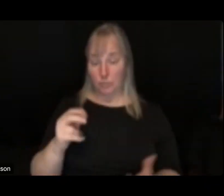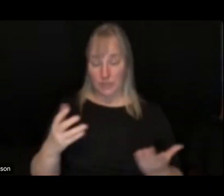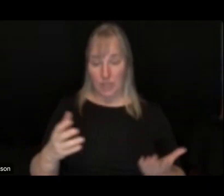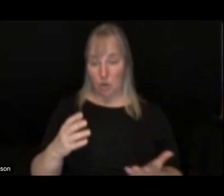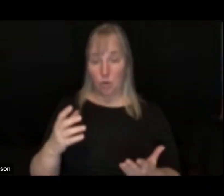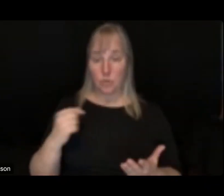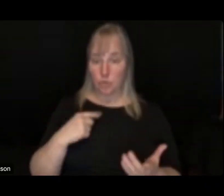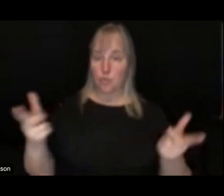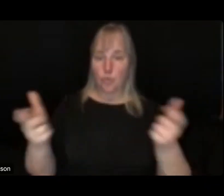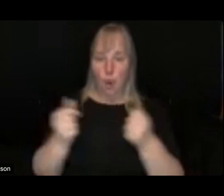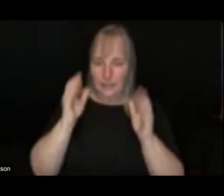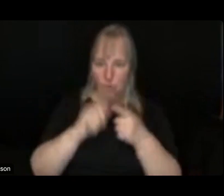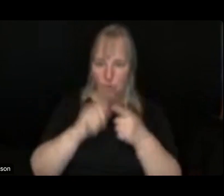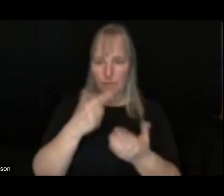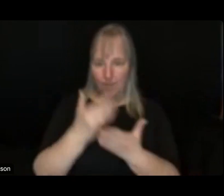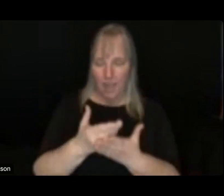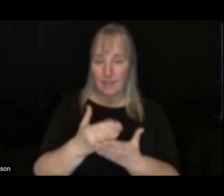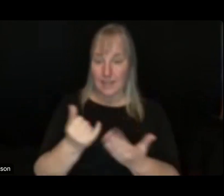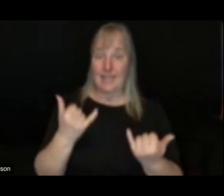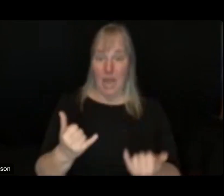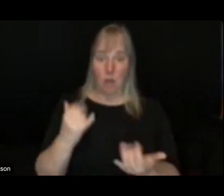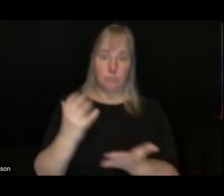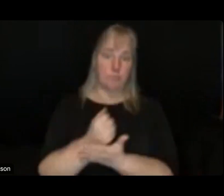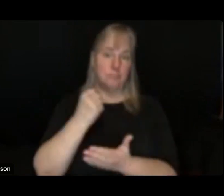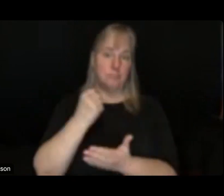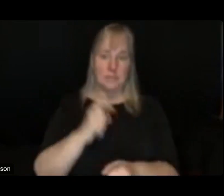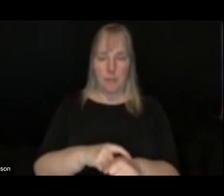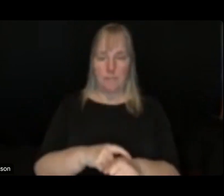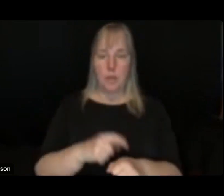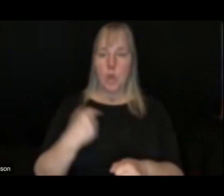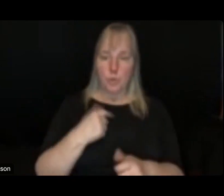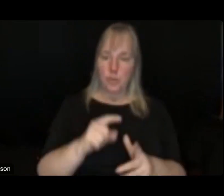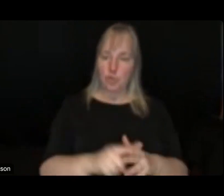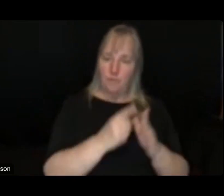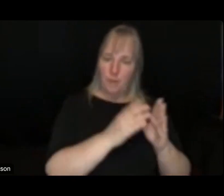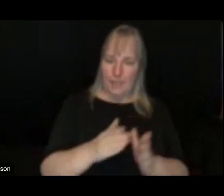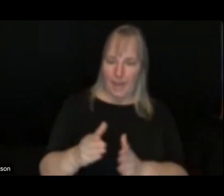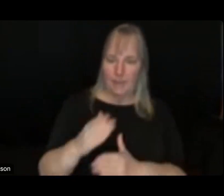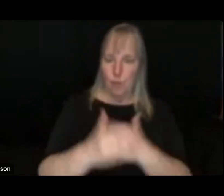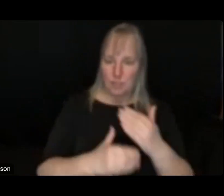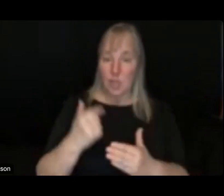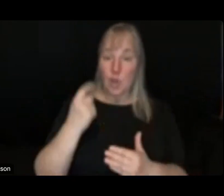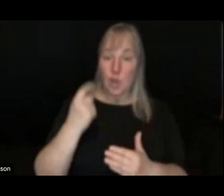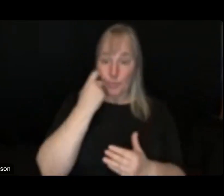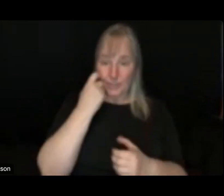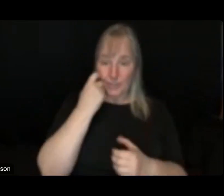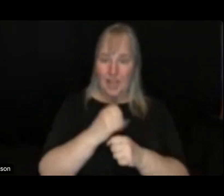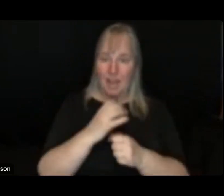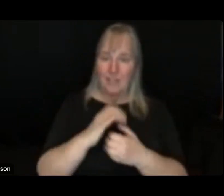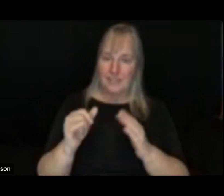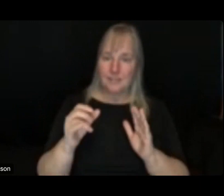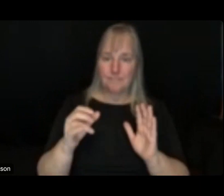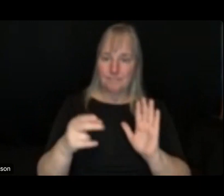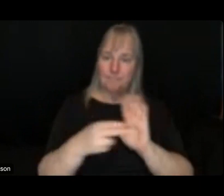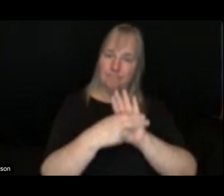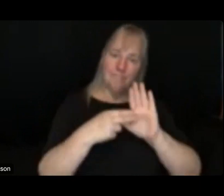since we just finished, we're right starting the planning process. We just got this designation. I think now is the time to kind of really put a vision